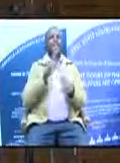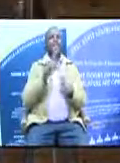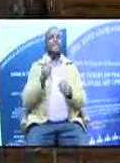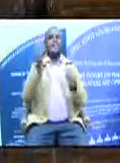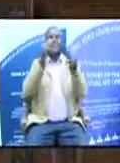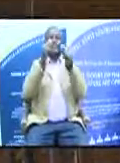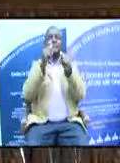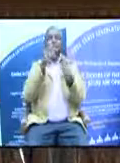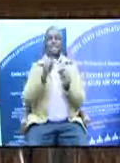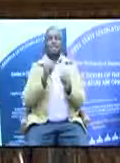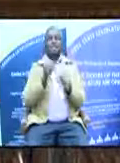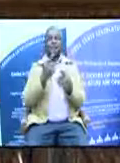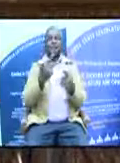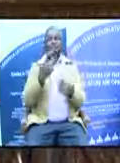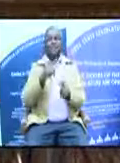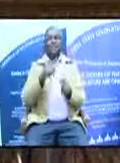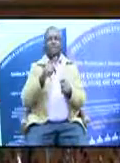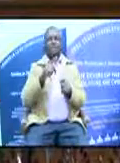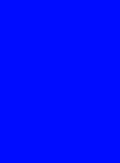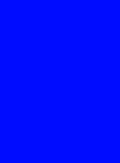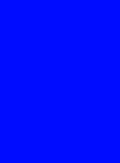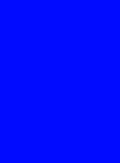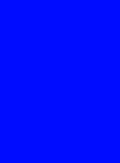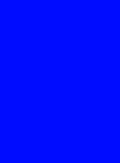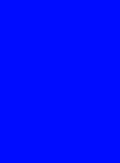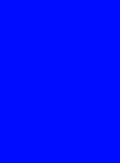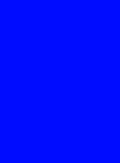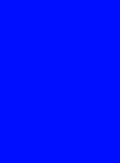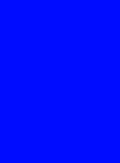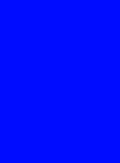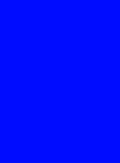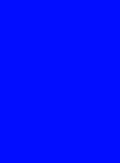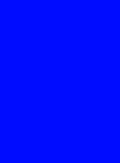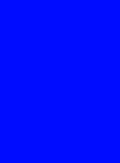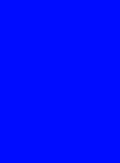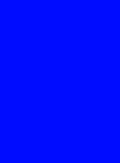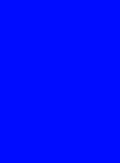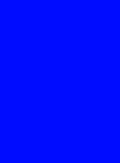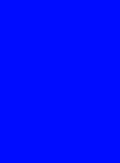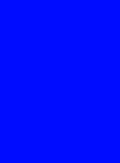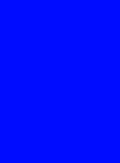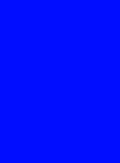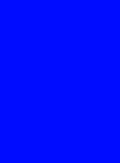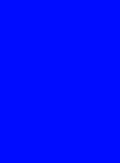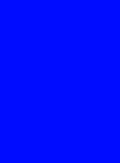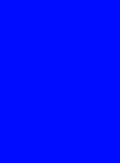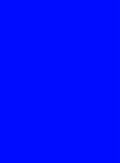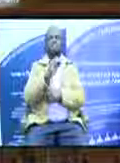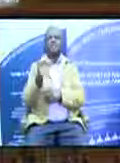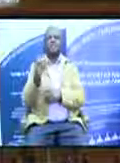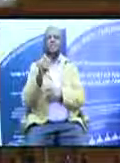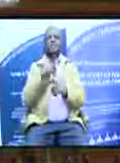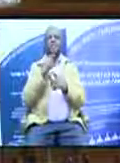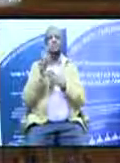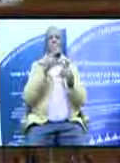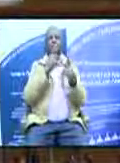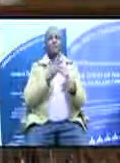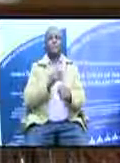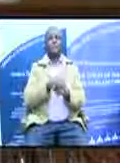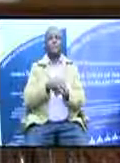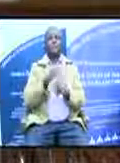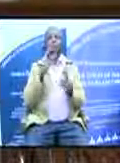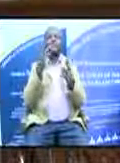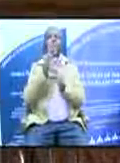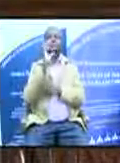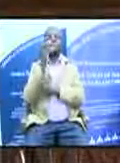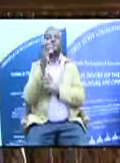management in government, members of the health governance structures, members of the media, distinguished guests, people of the